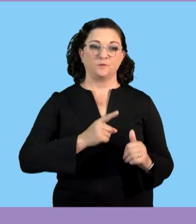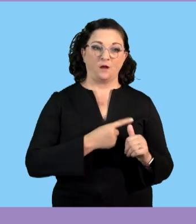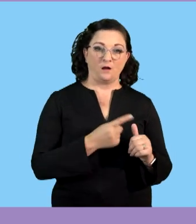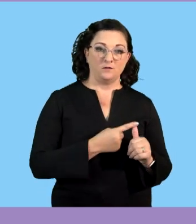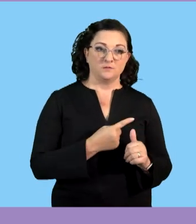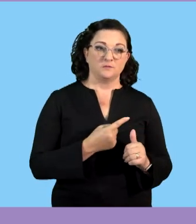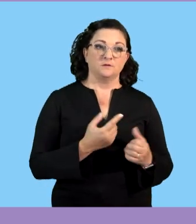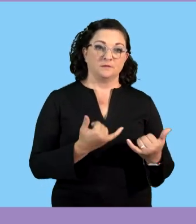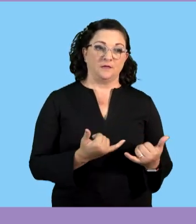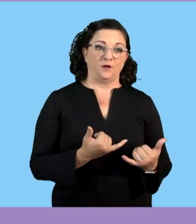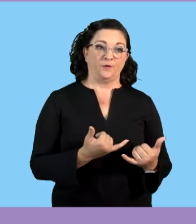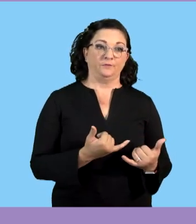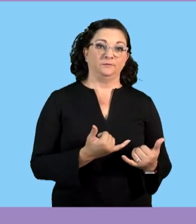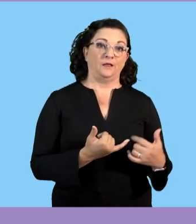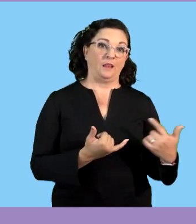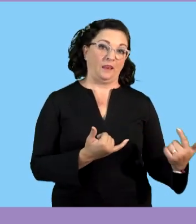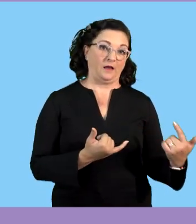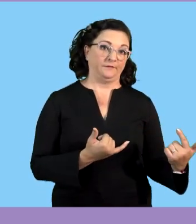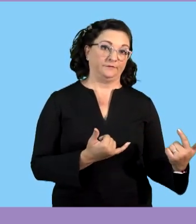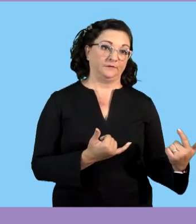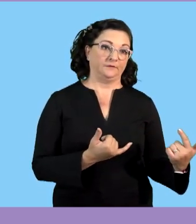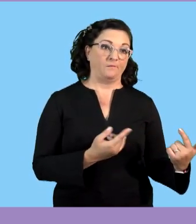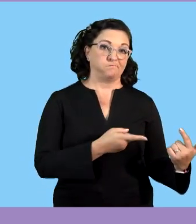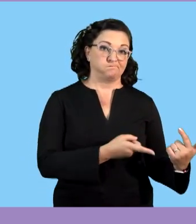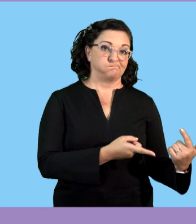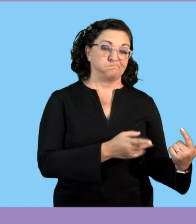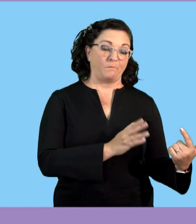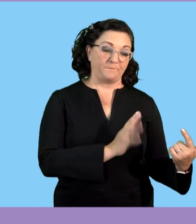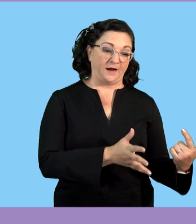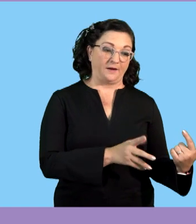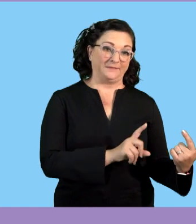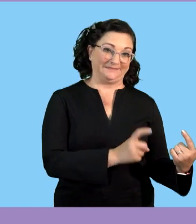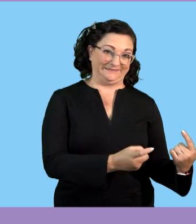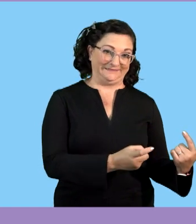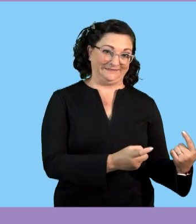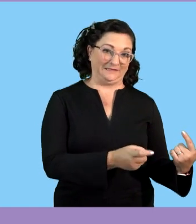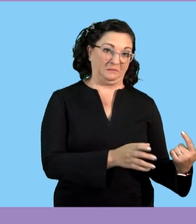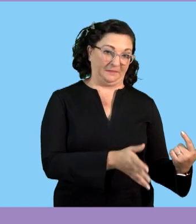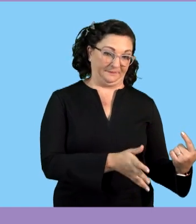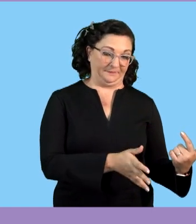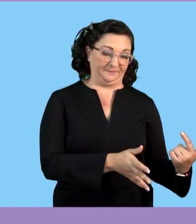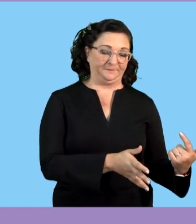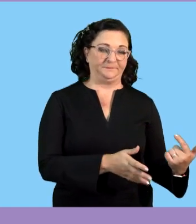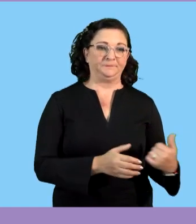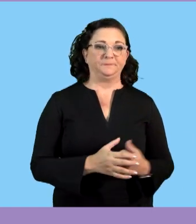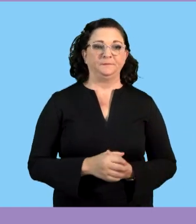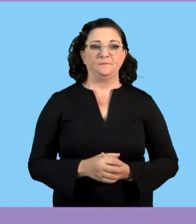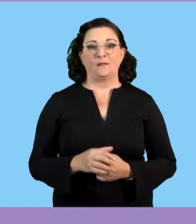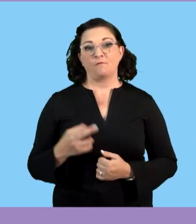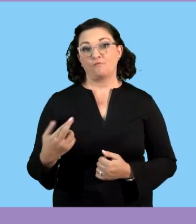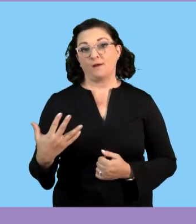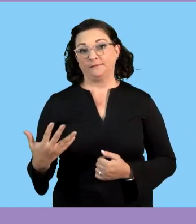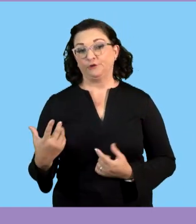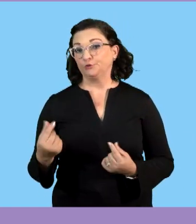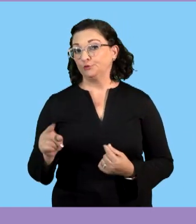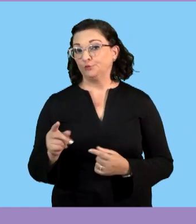1/3, and that is going to give us, on the left-hand side, we are going to have the x, because 3 multiplied by 1/3 is